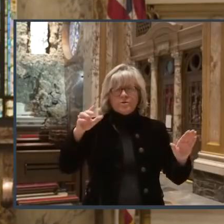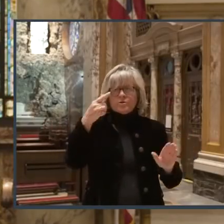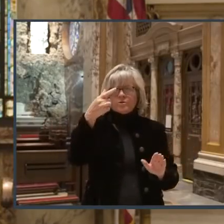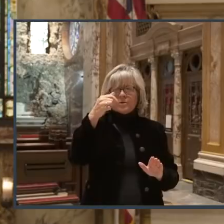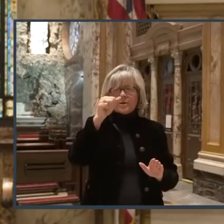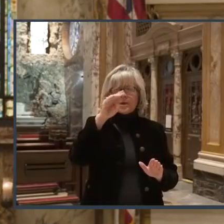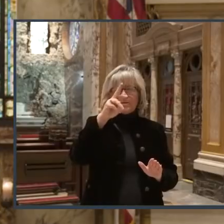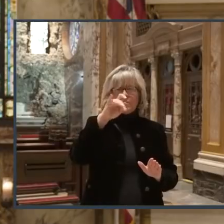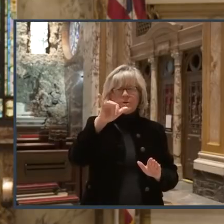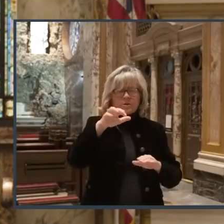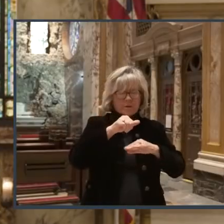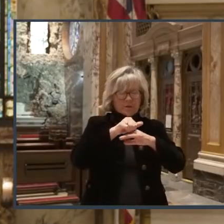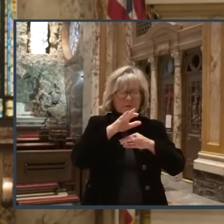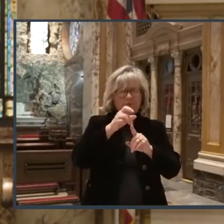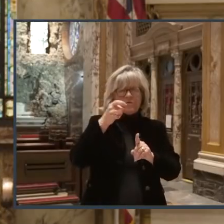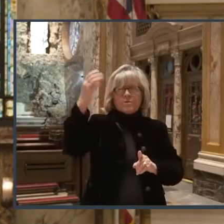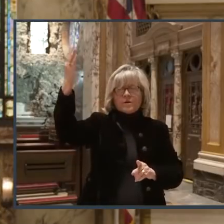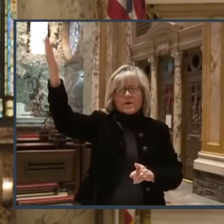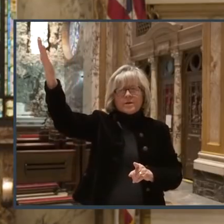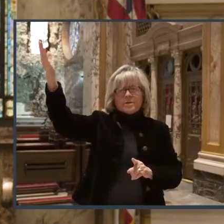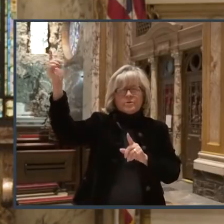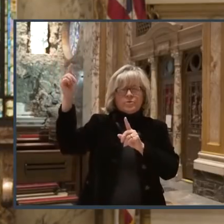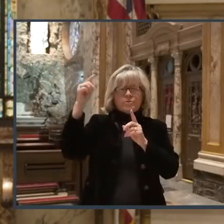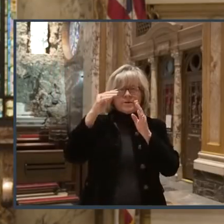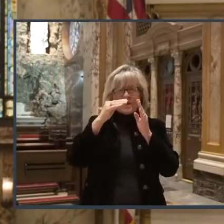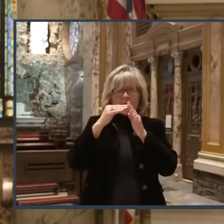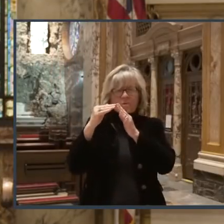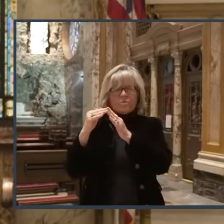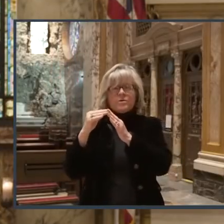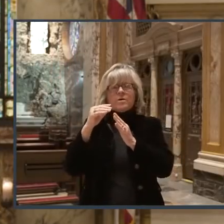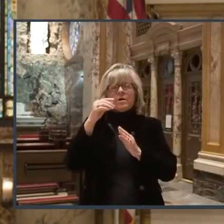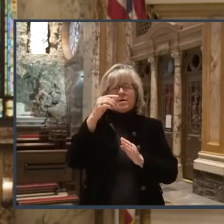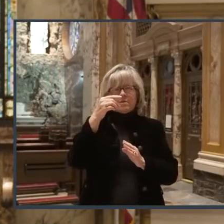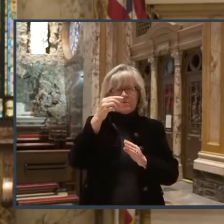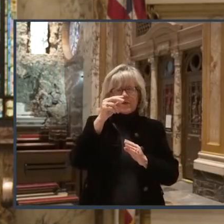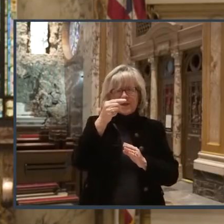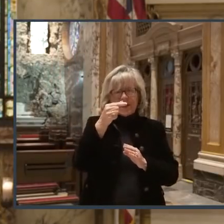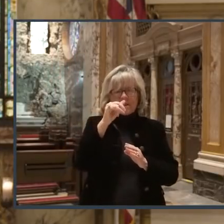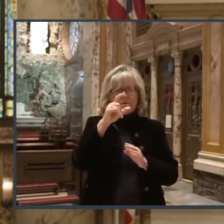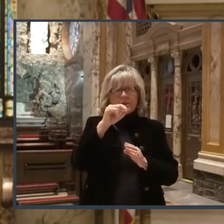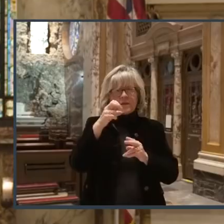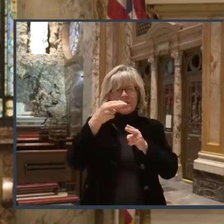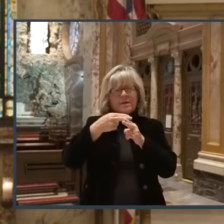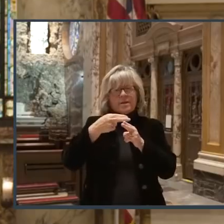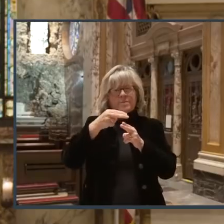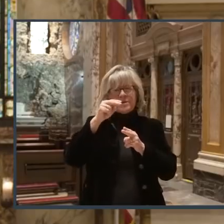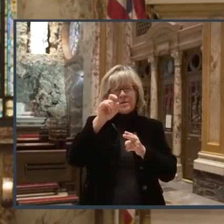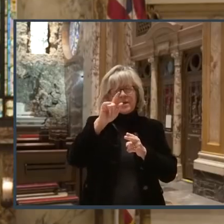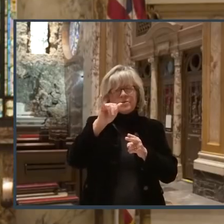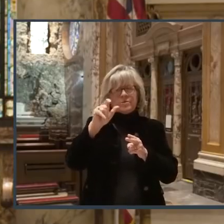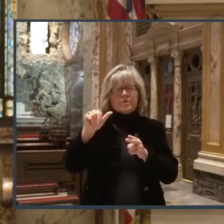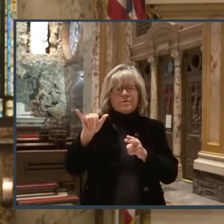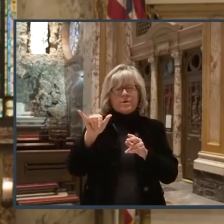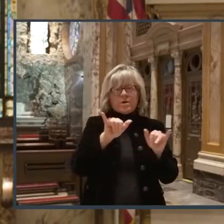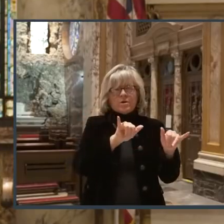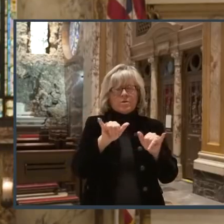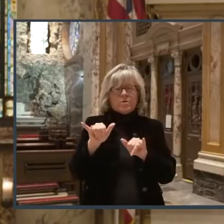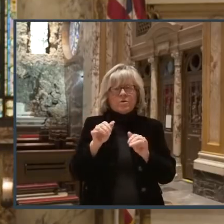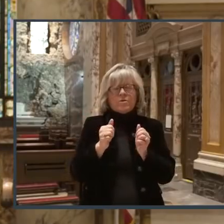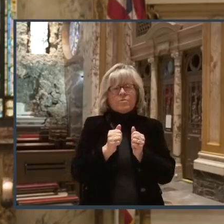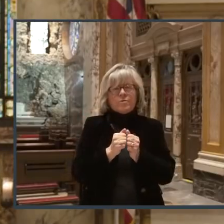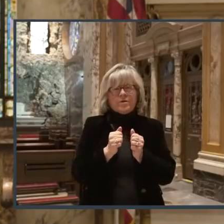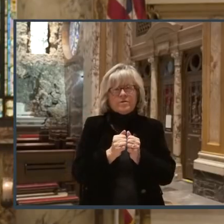from God to a town of Galilee named Nazareth." Along with Michael and